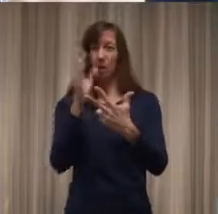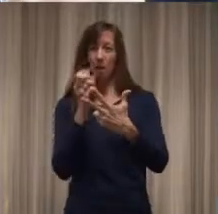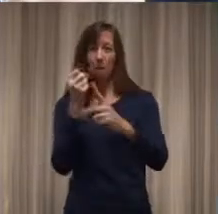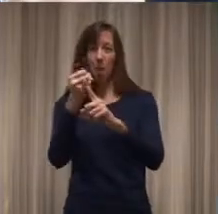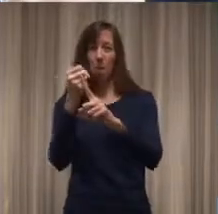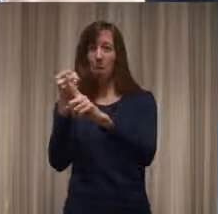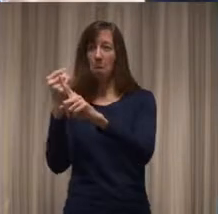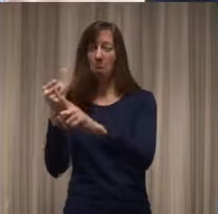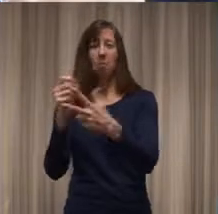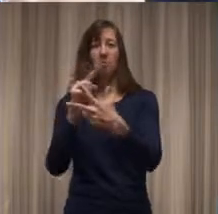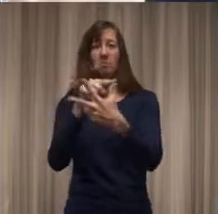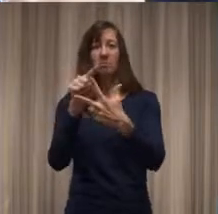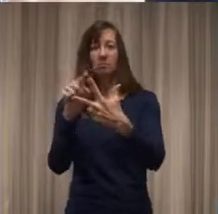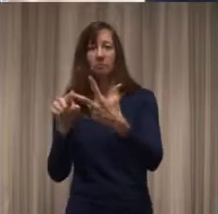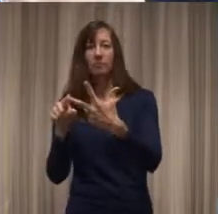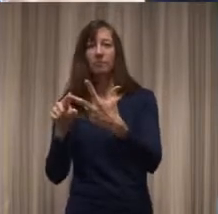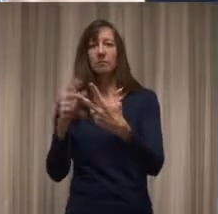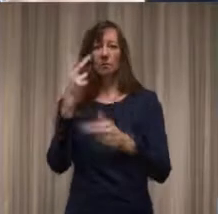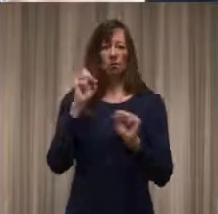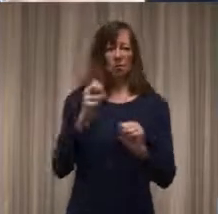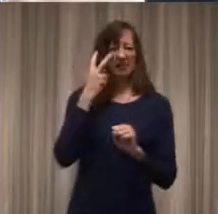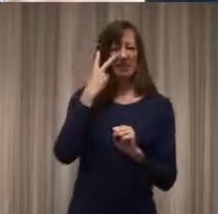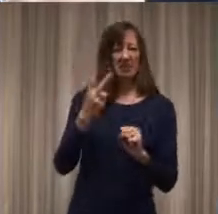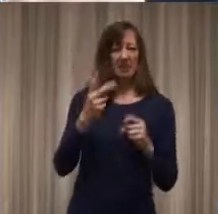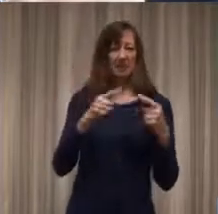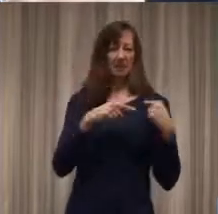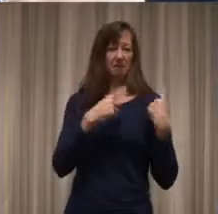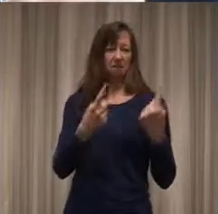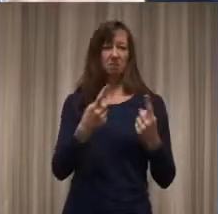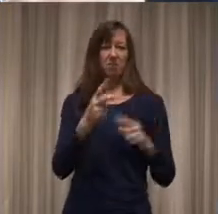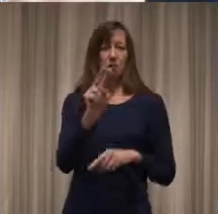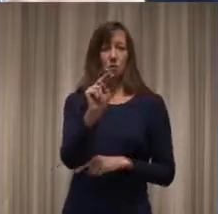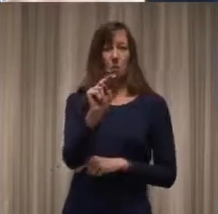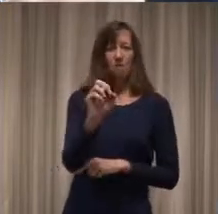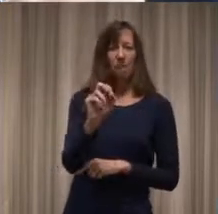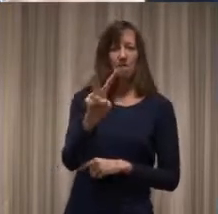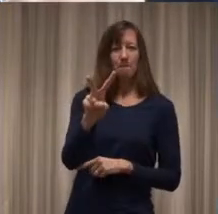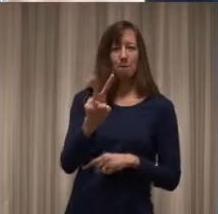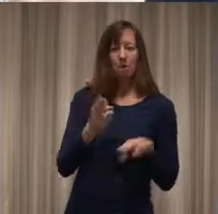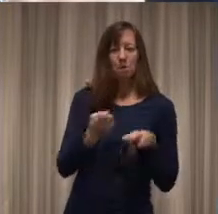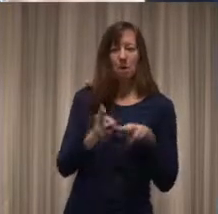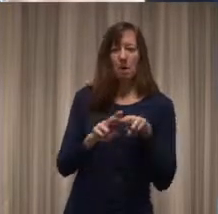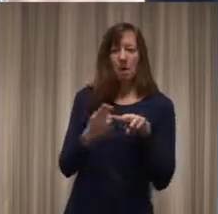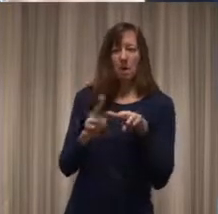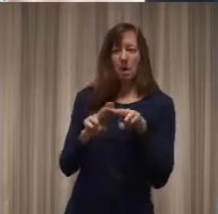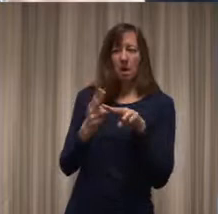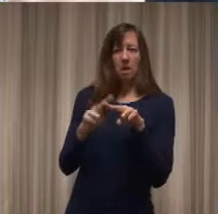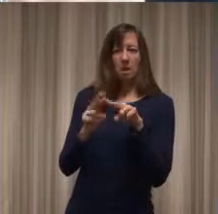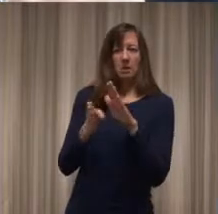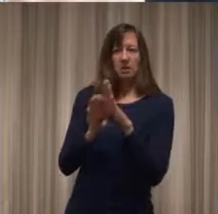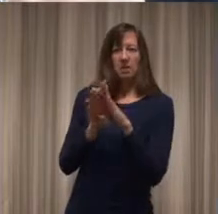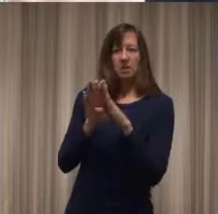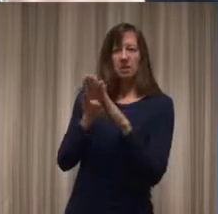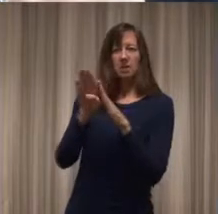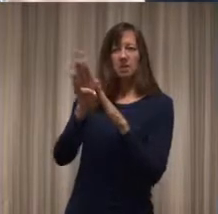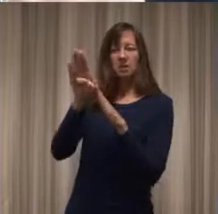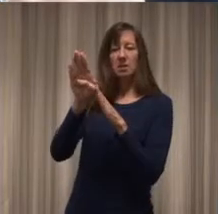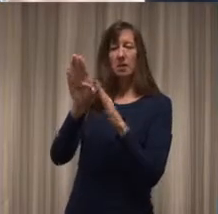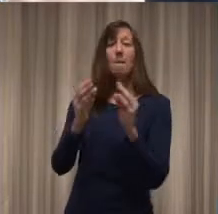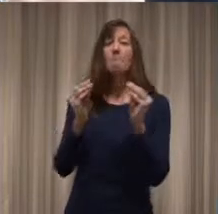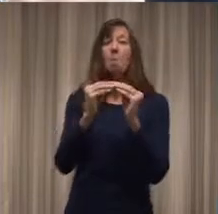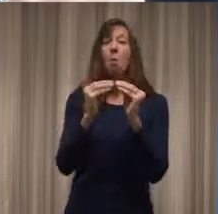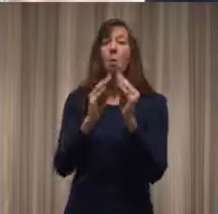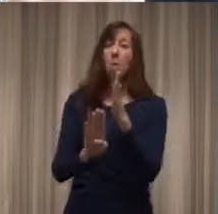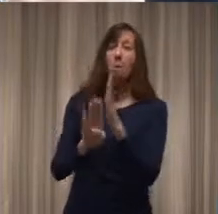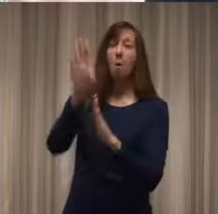been on a pretty steep incline there that lasted much longer and was much steeper than the incline we experienced in the first